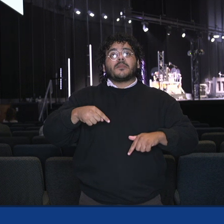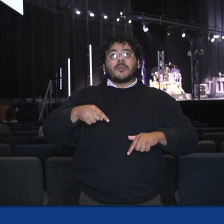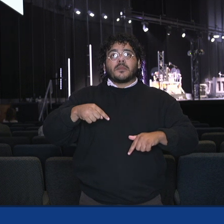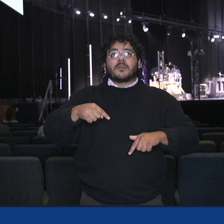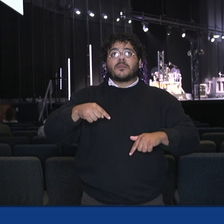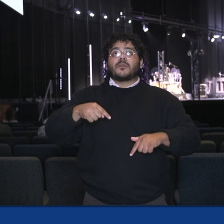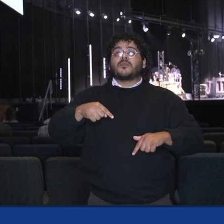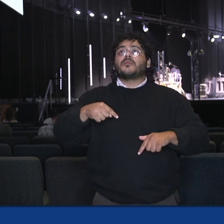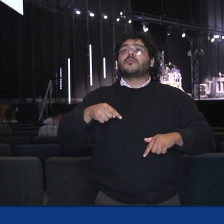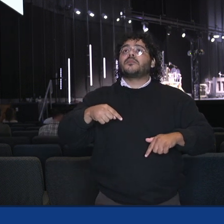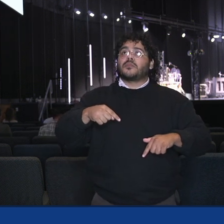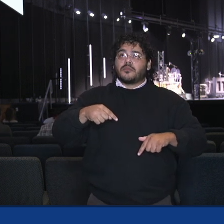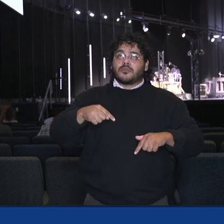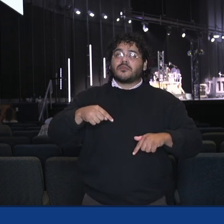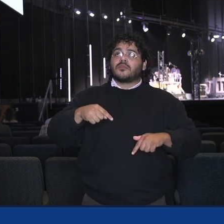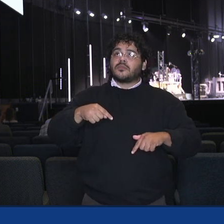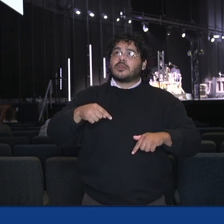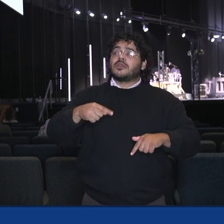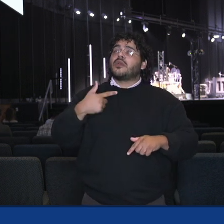Lord, we invite you to